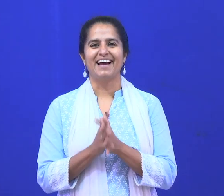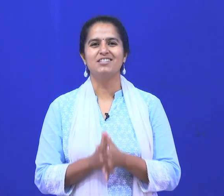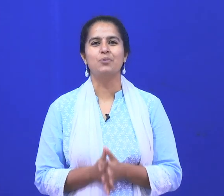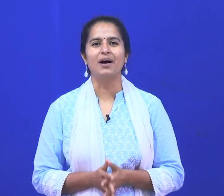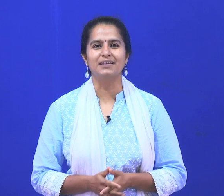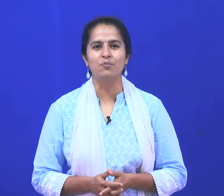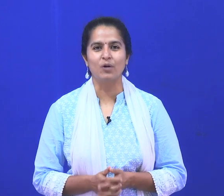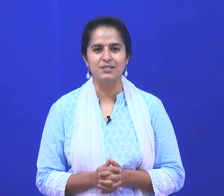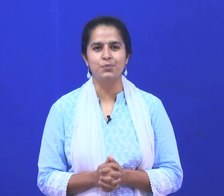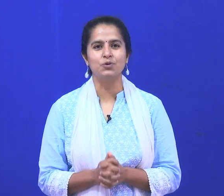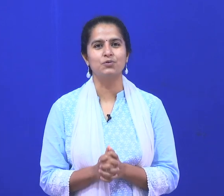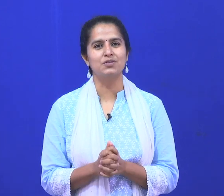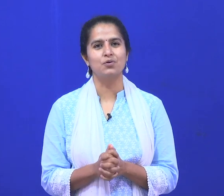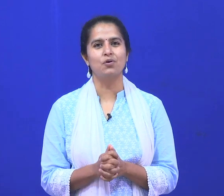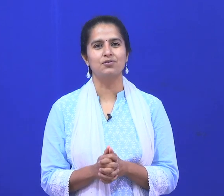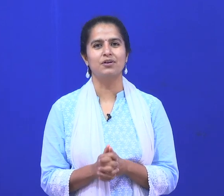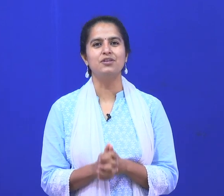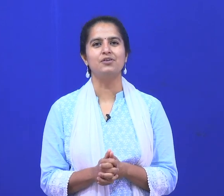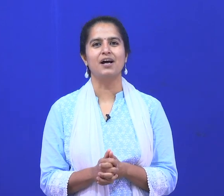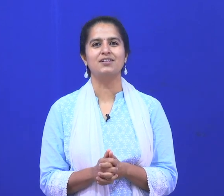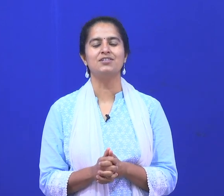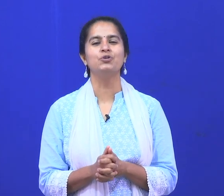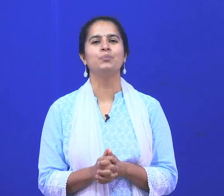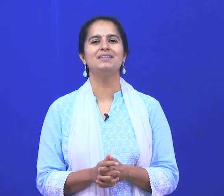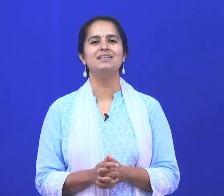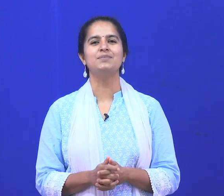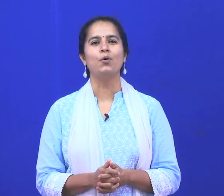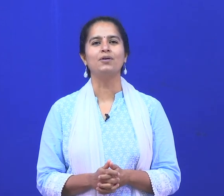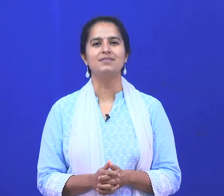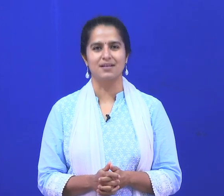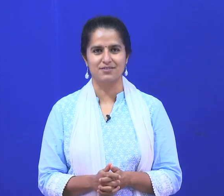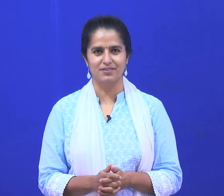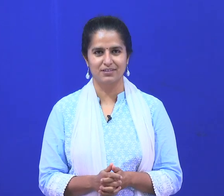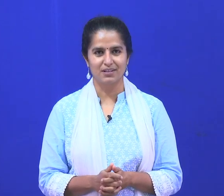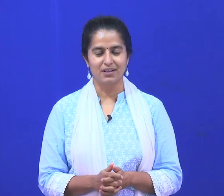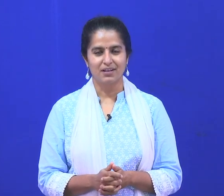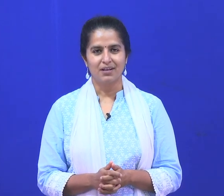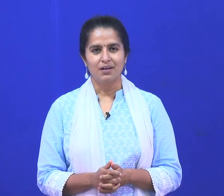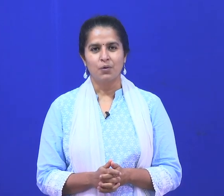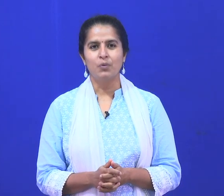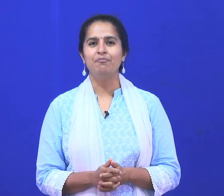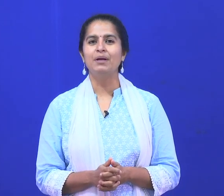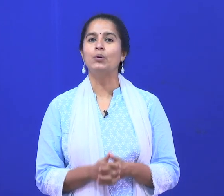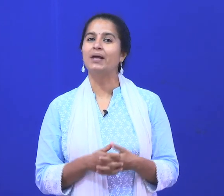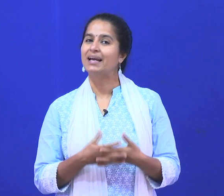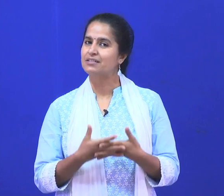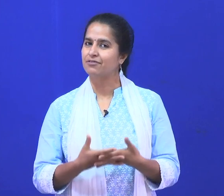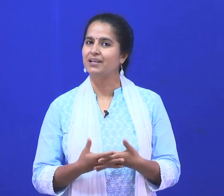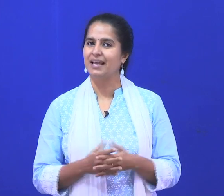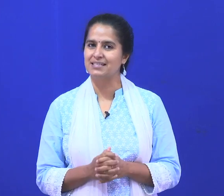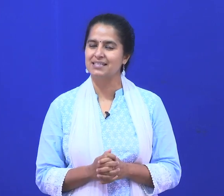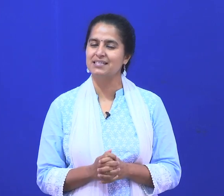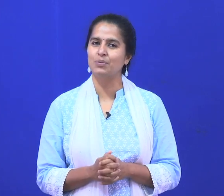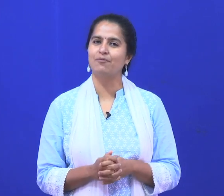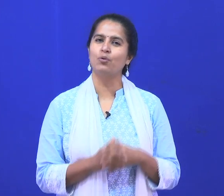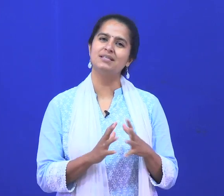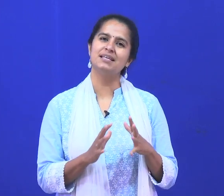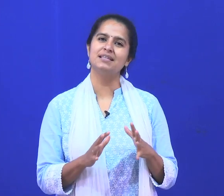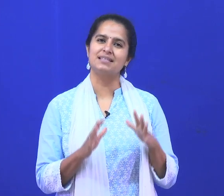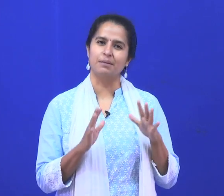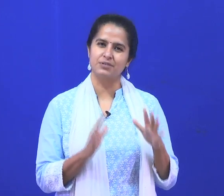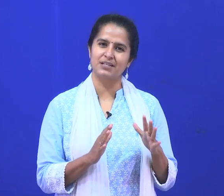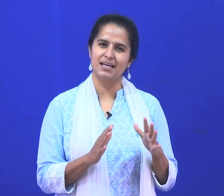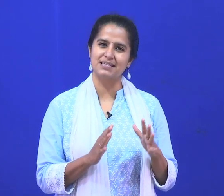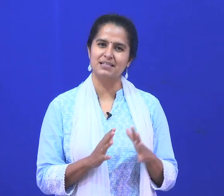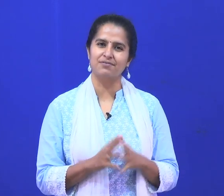Namaste and Swagatam once more to this course on Introduction to Basic Spoken Sanskrit. We've been looking at different cases. We've only